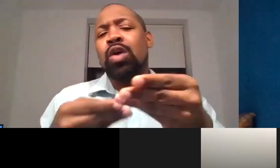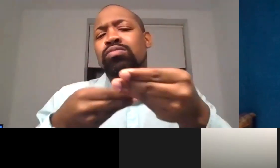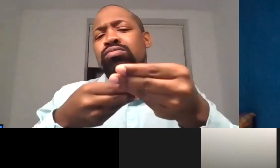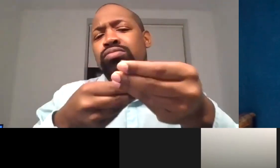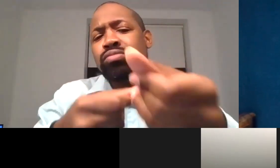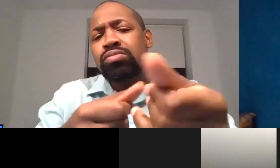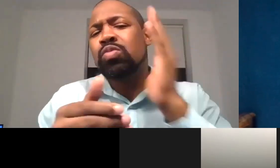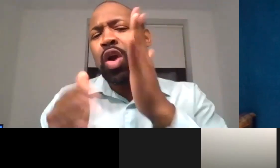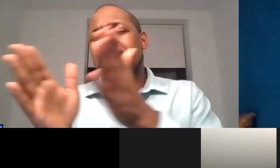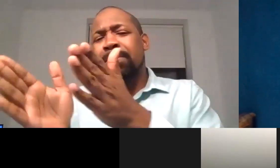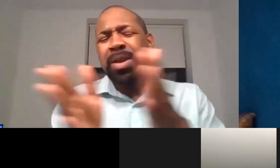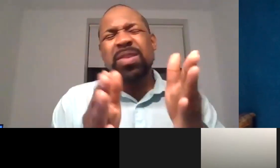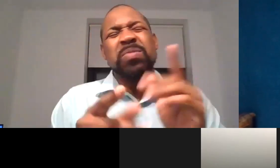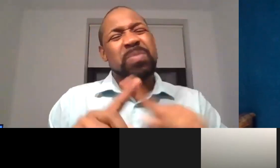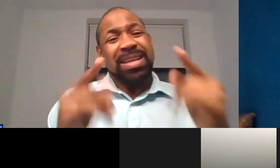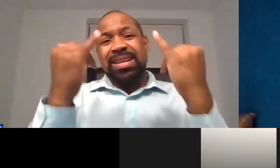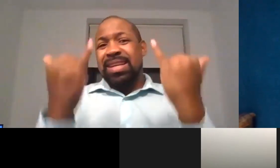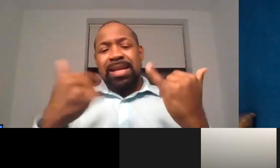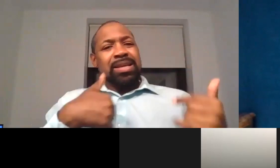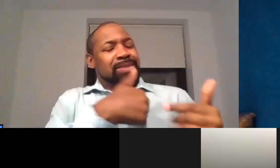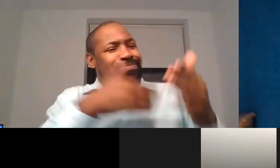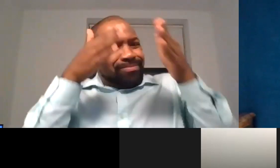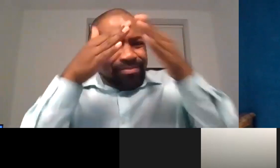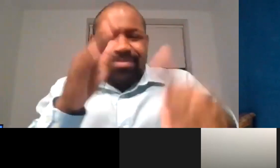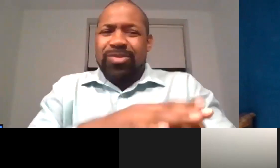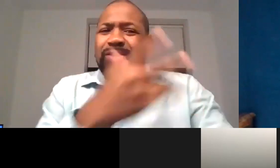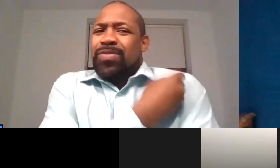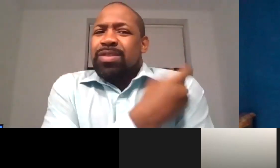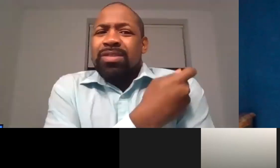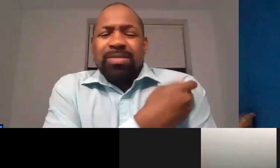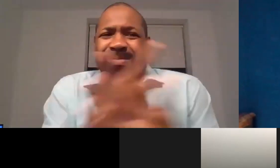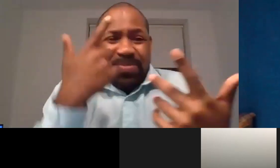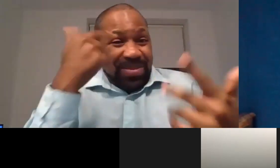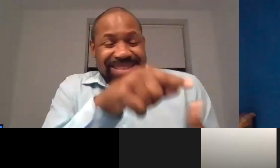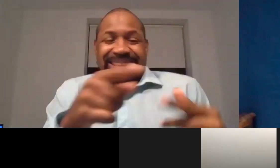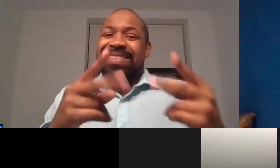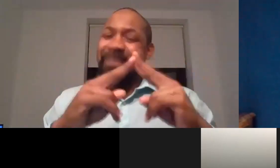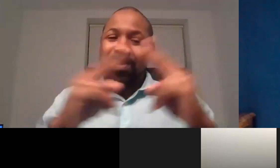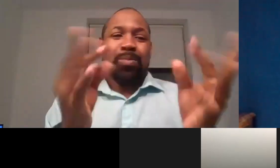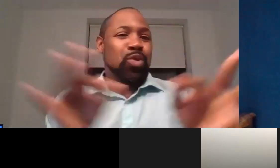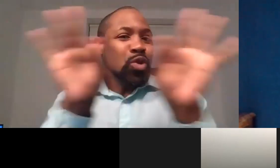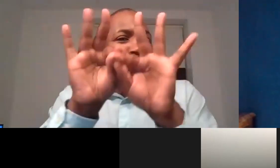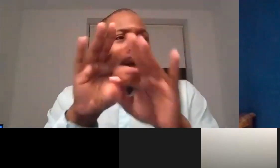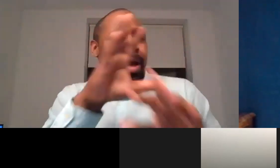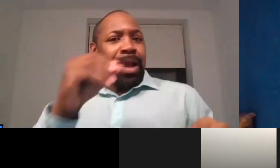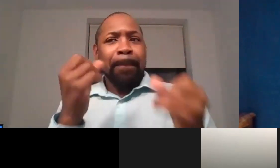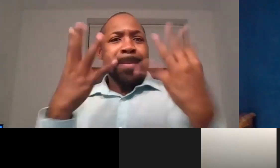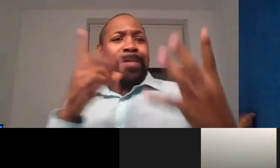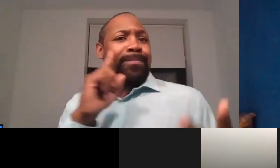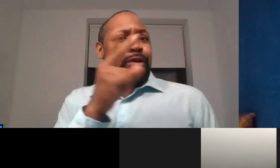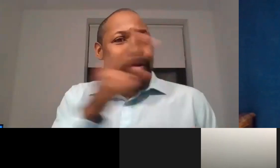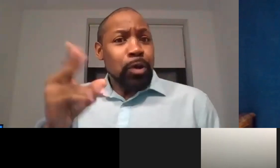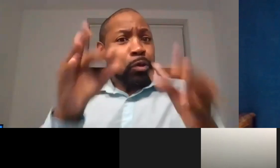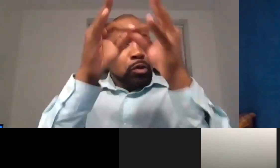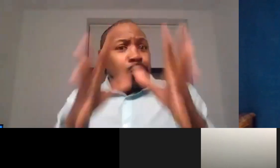and hopeful that things will go more smoothly and more organized. But, I'm really focused on that vaccine because